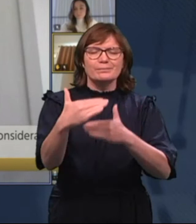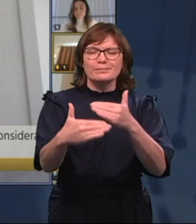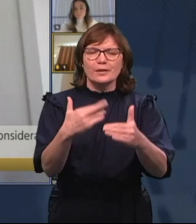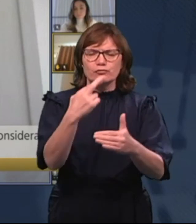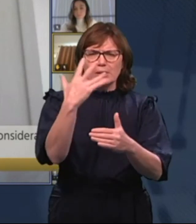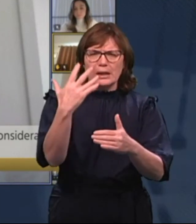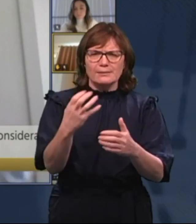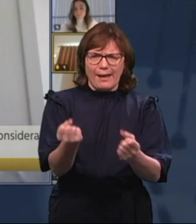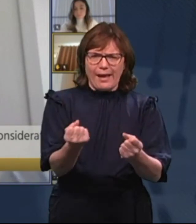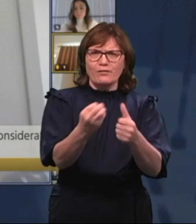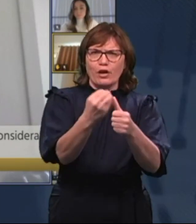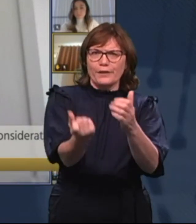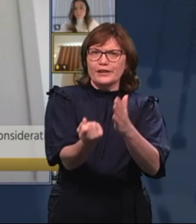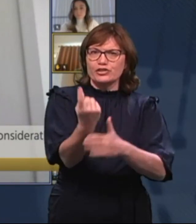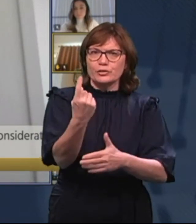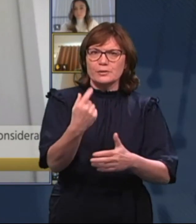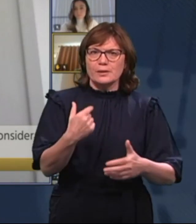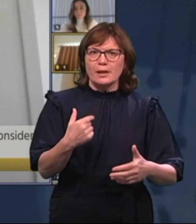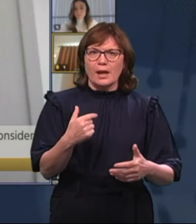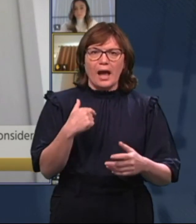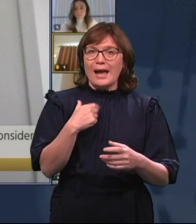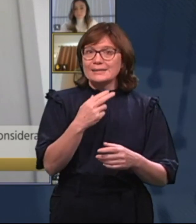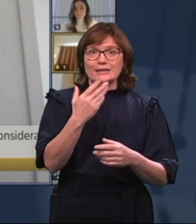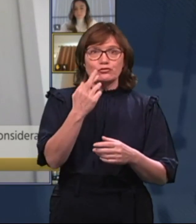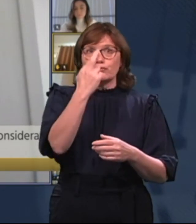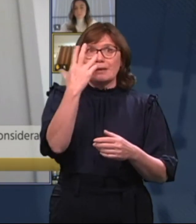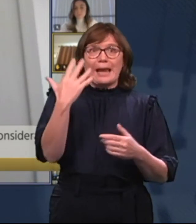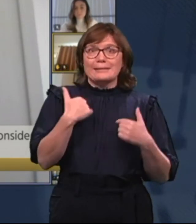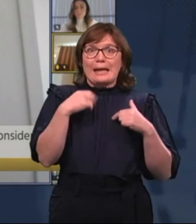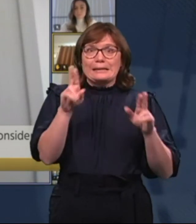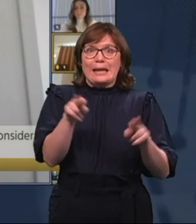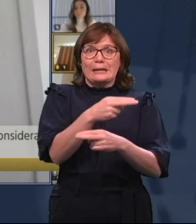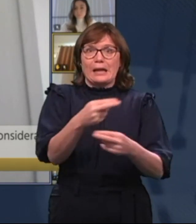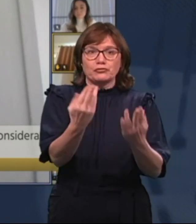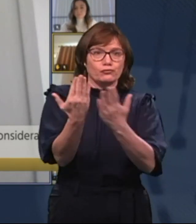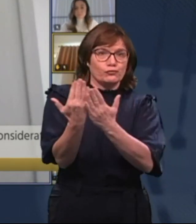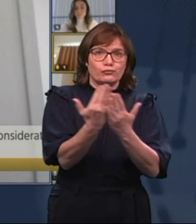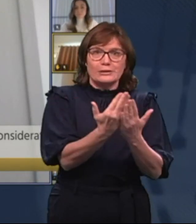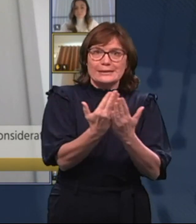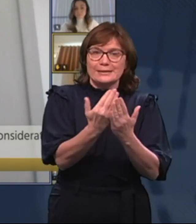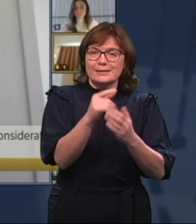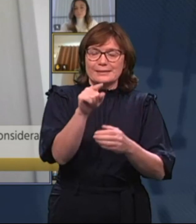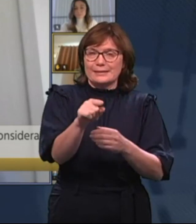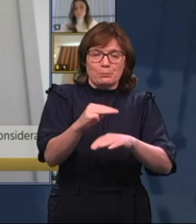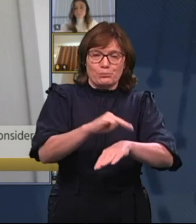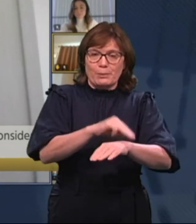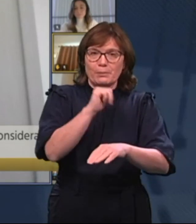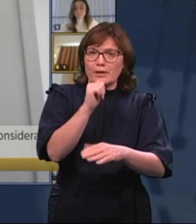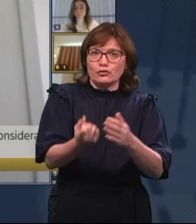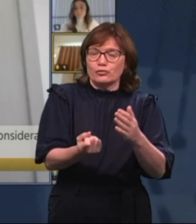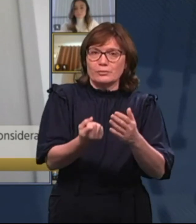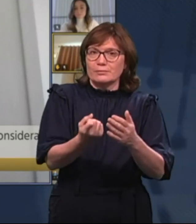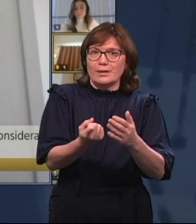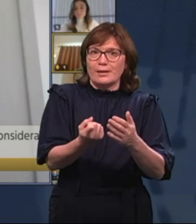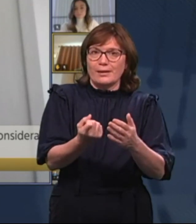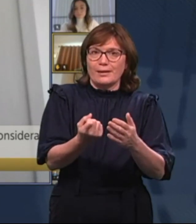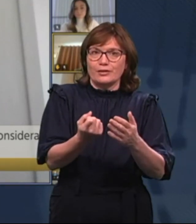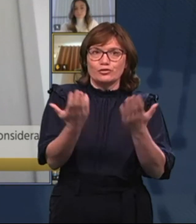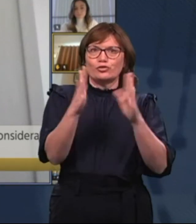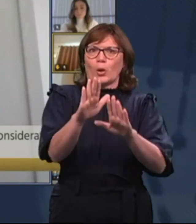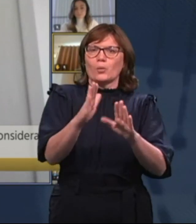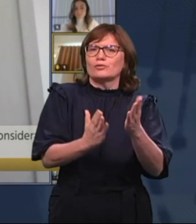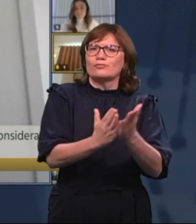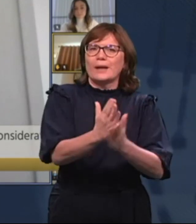exhausted, that I didn't know that I couldn't read. So those kind of things might not show up initially. And Mary did mention that earlier as